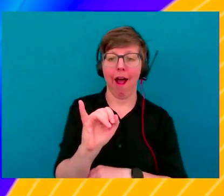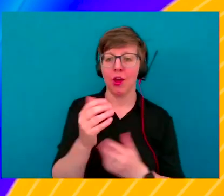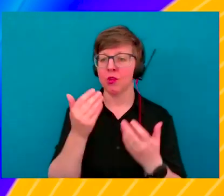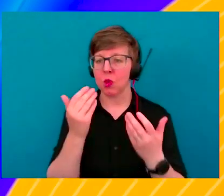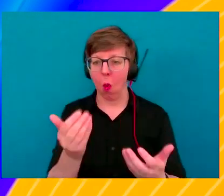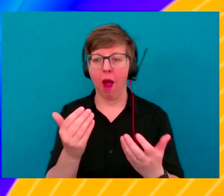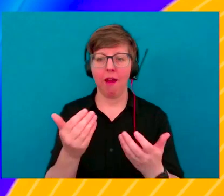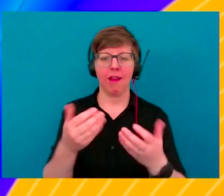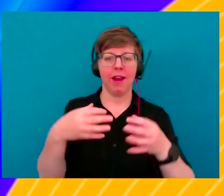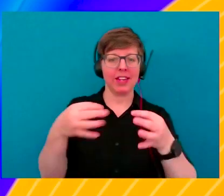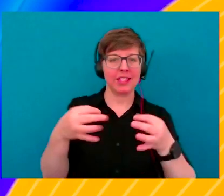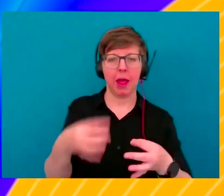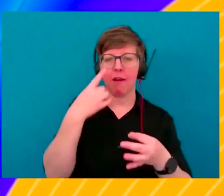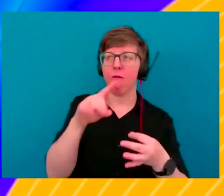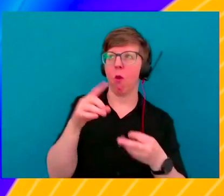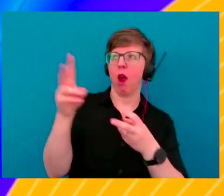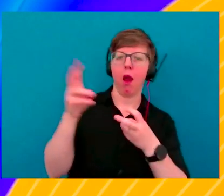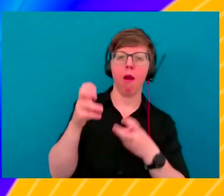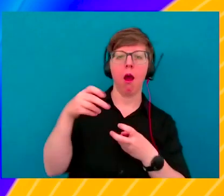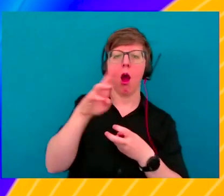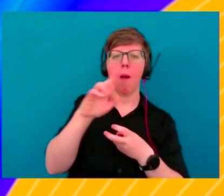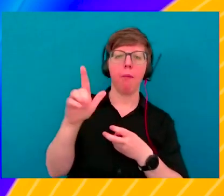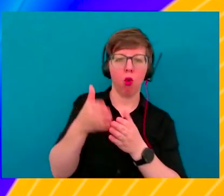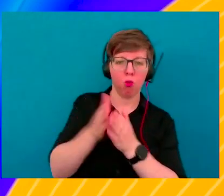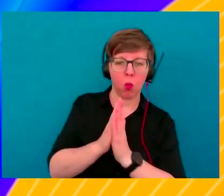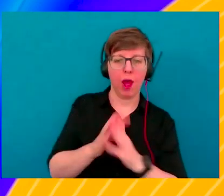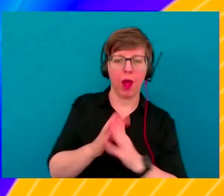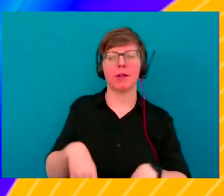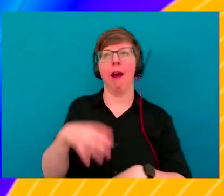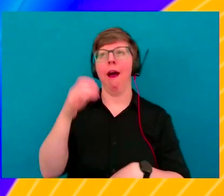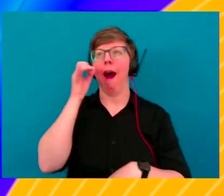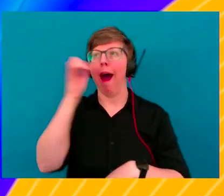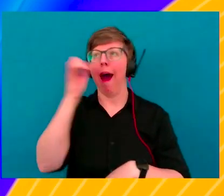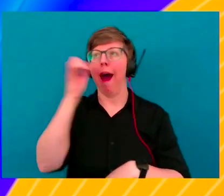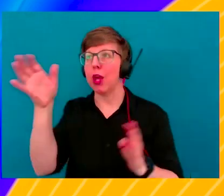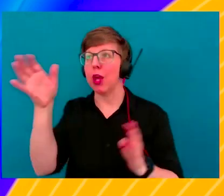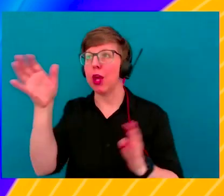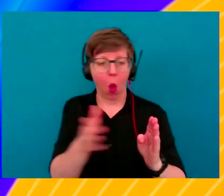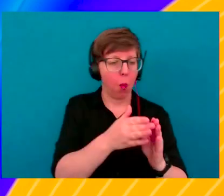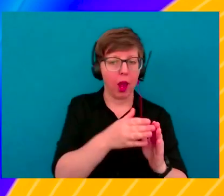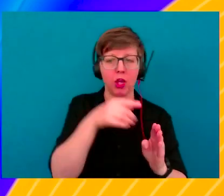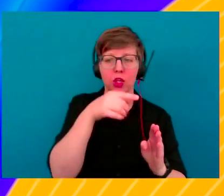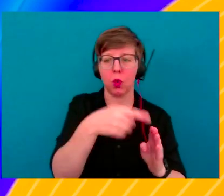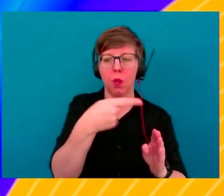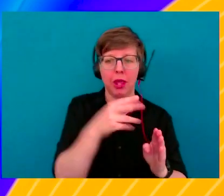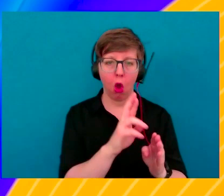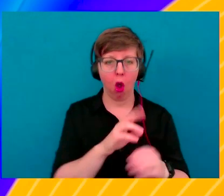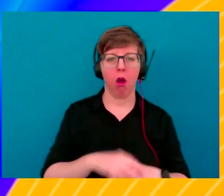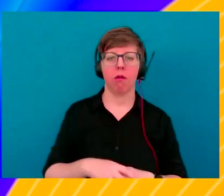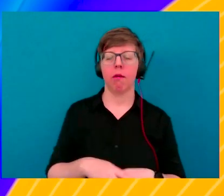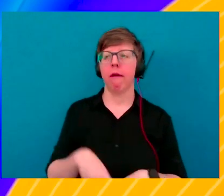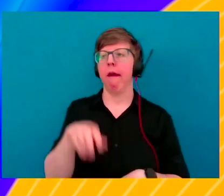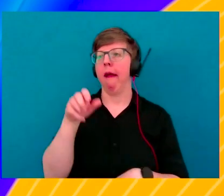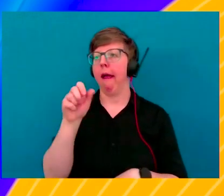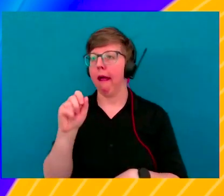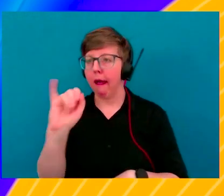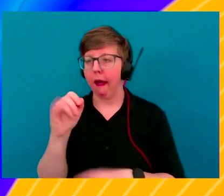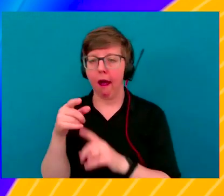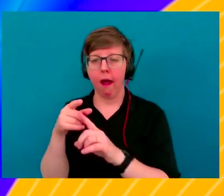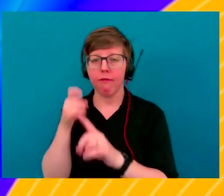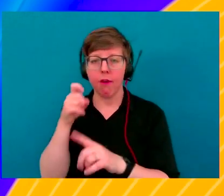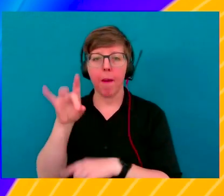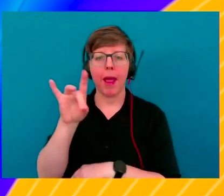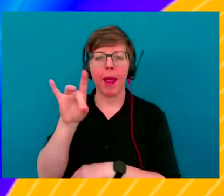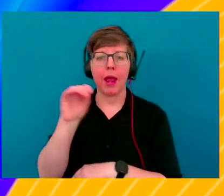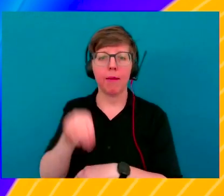AI to maybe go from idea all the way to PR? How can we use AI to go from, hey, you've only got 80% code coverage.